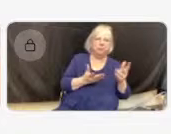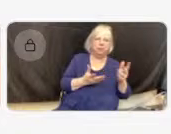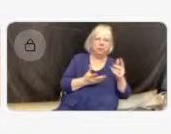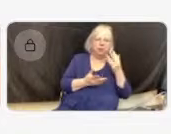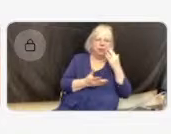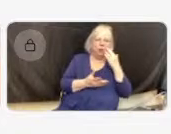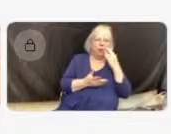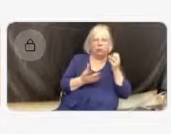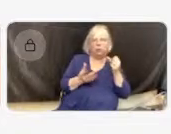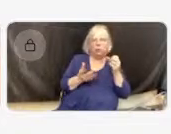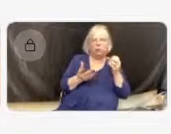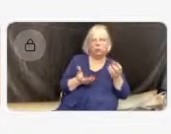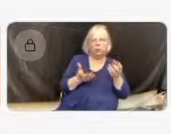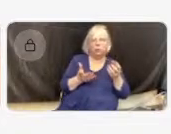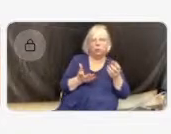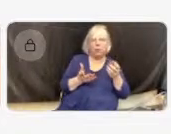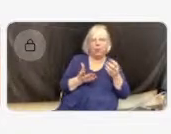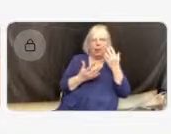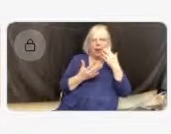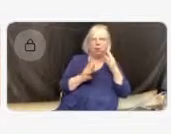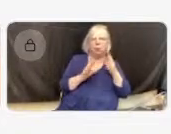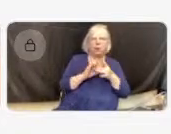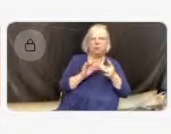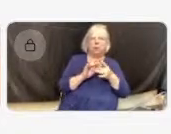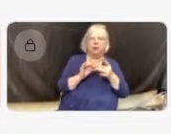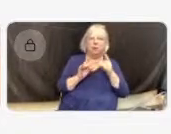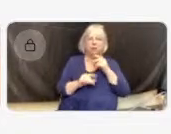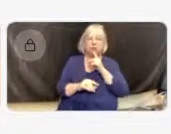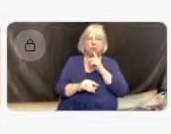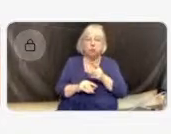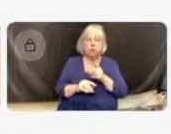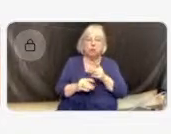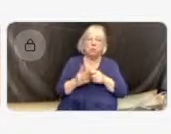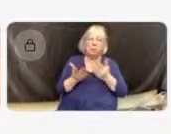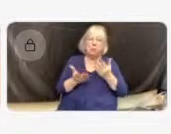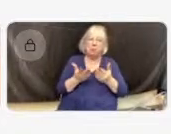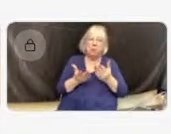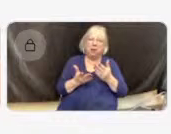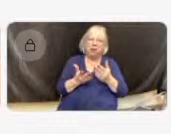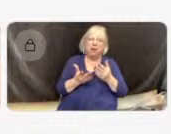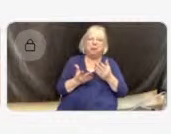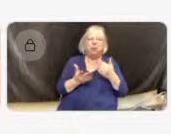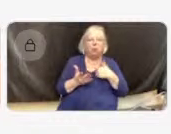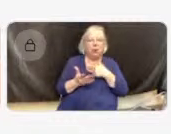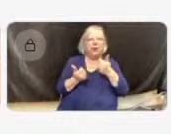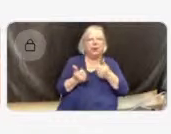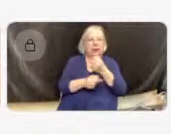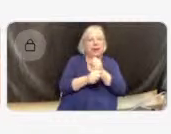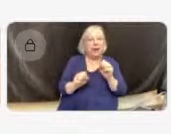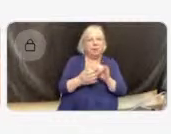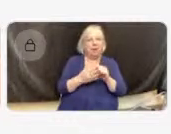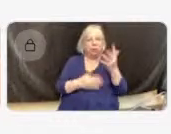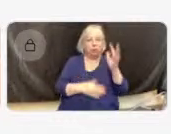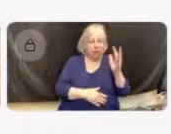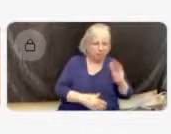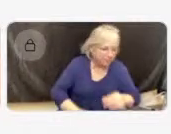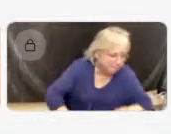You know, so it I don't want to speak for sure, but it possibly may be saved.